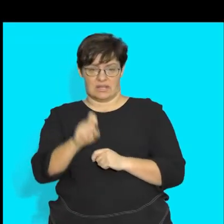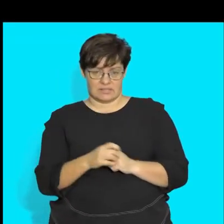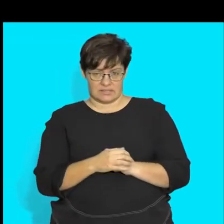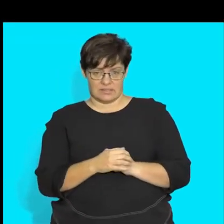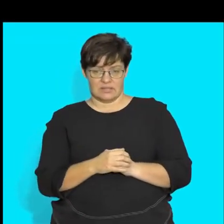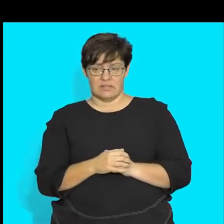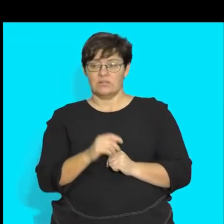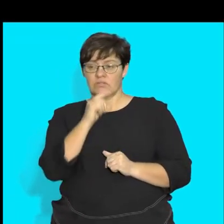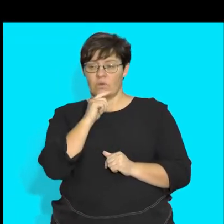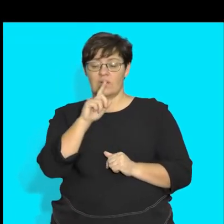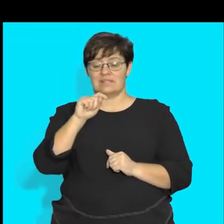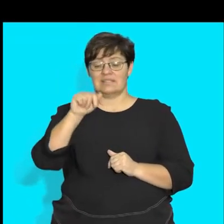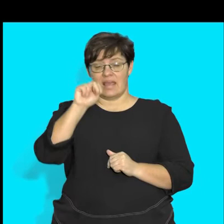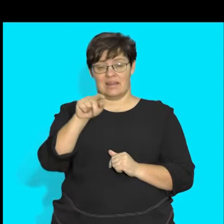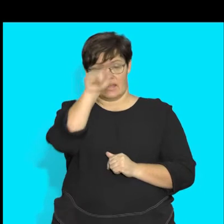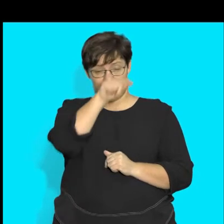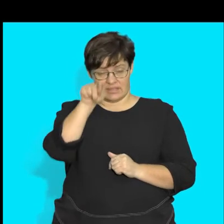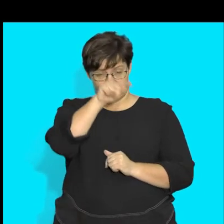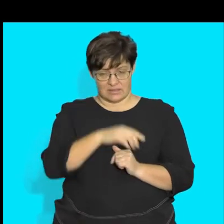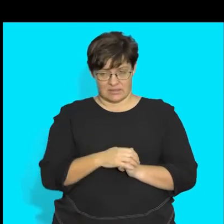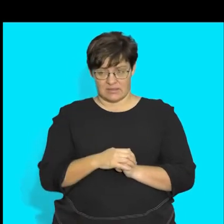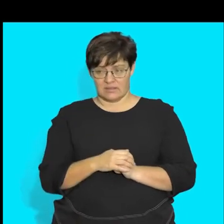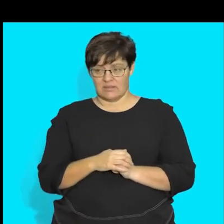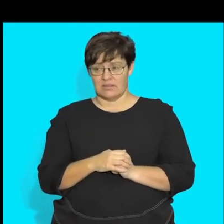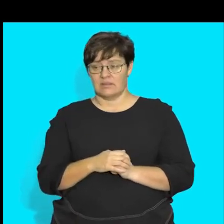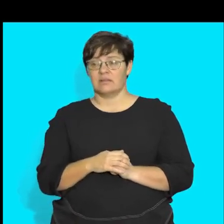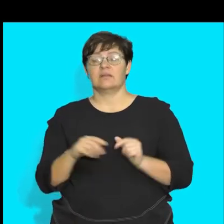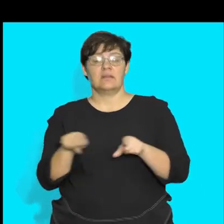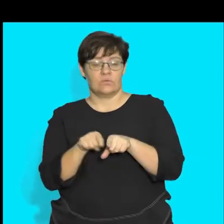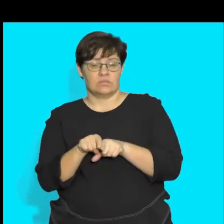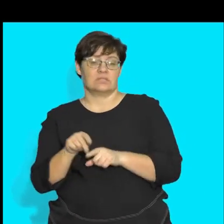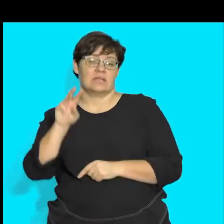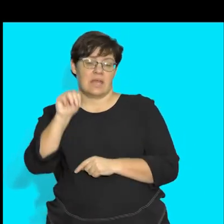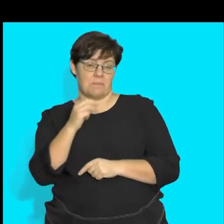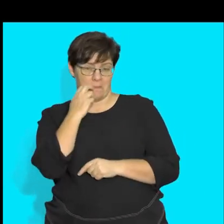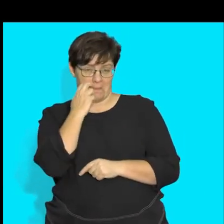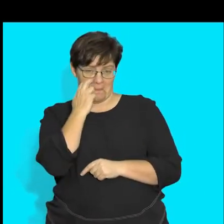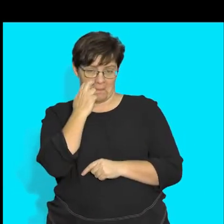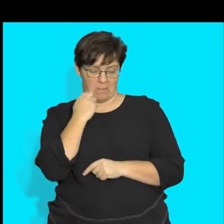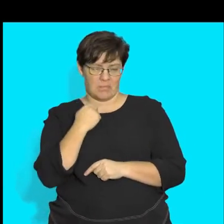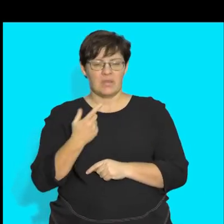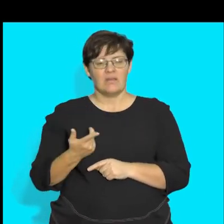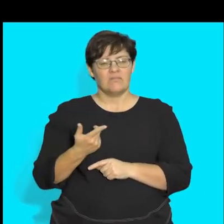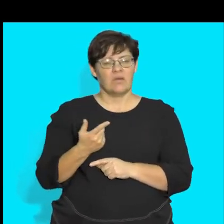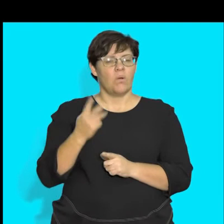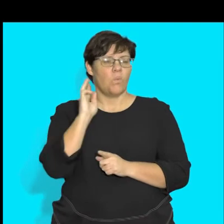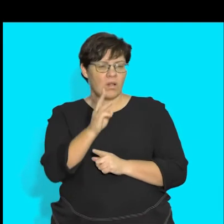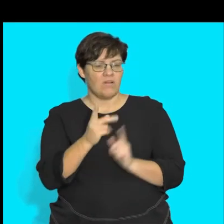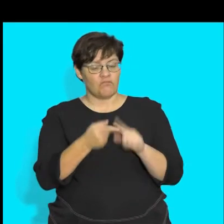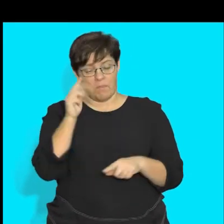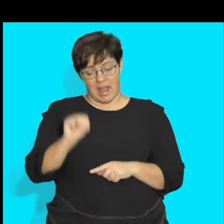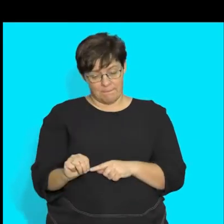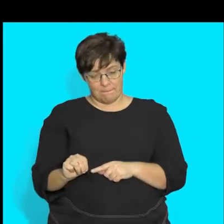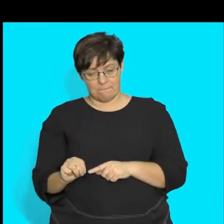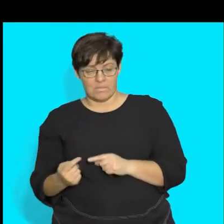tan theta, tan of the angle is going to be equal to the gradient, and we're going to be going from the gradient to the angle,